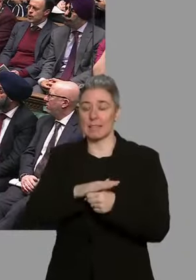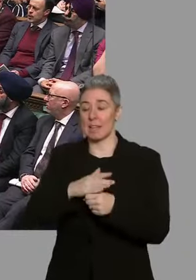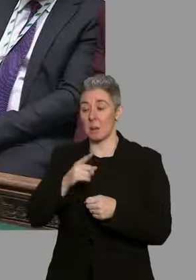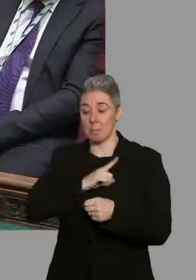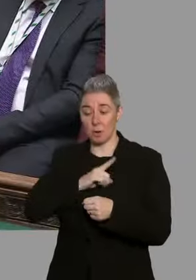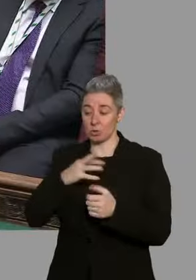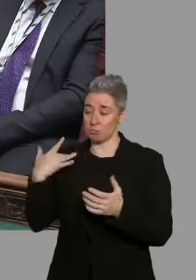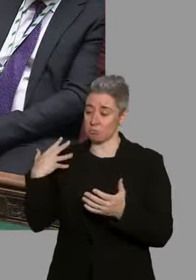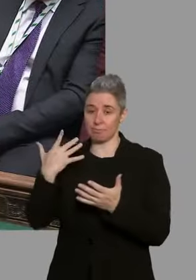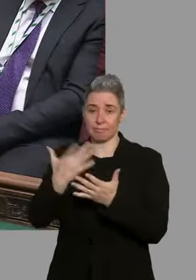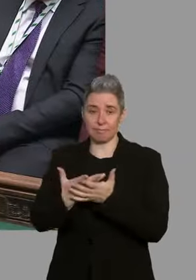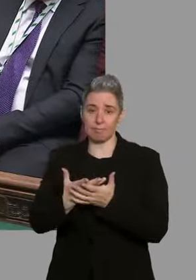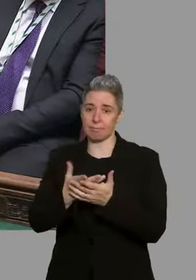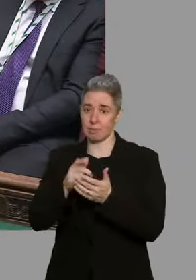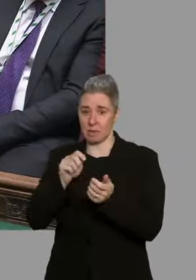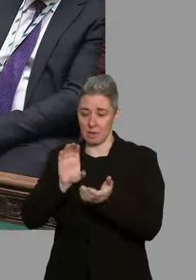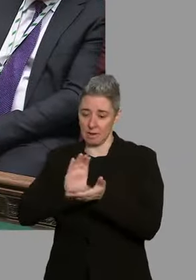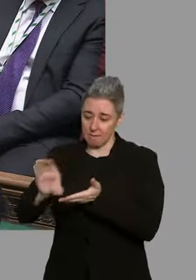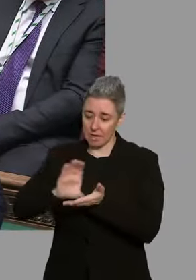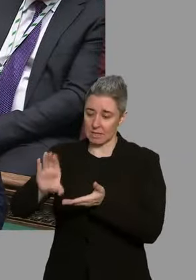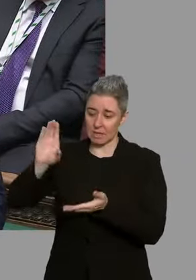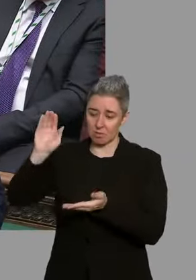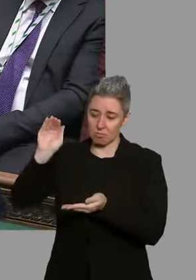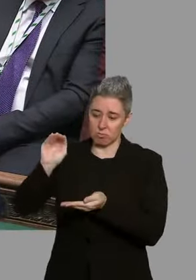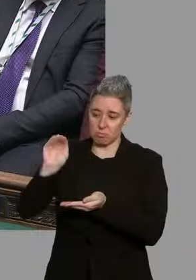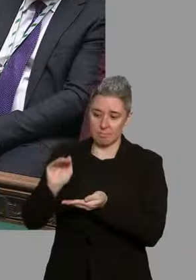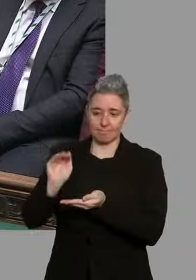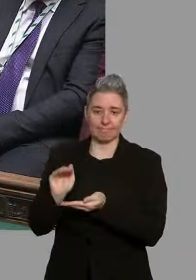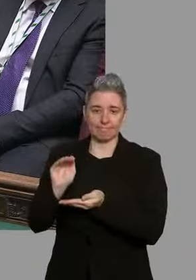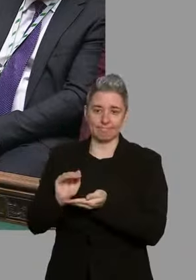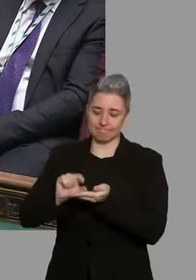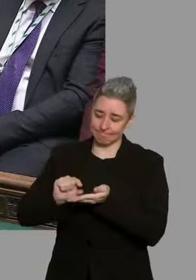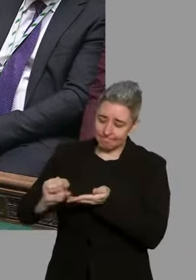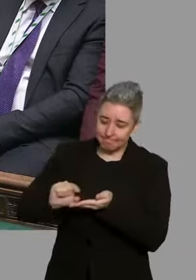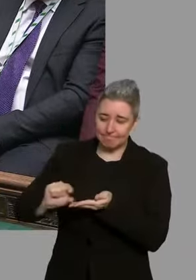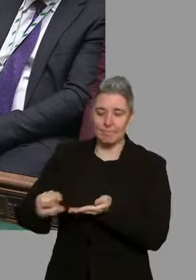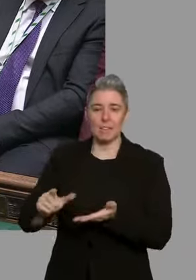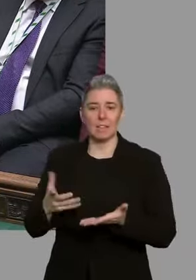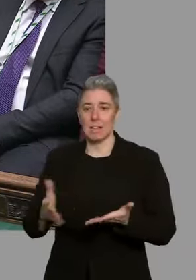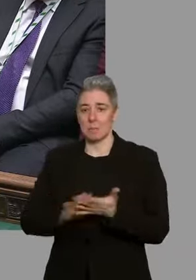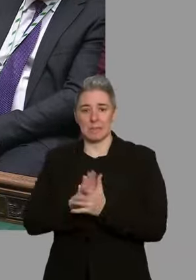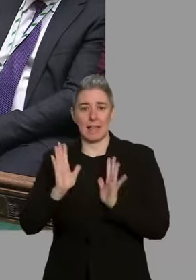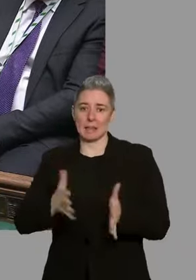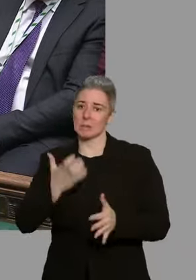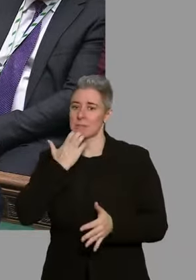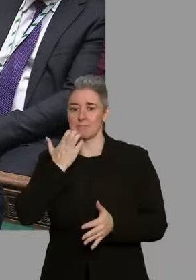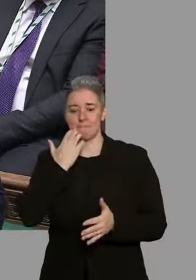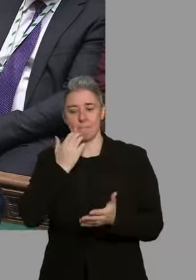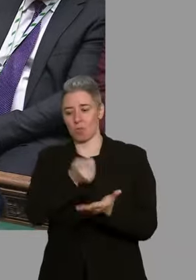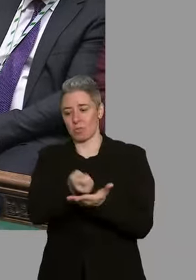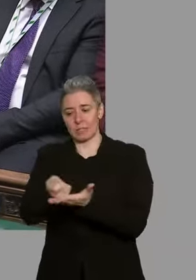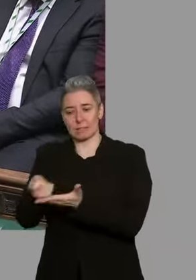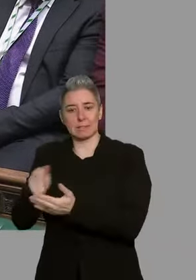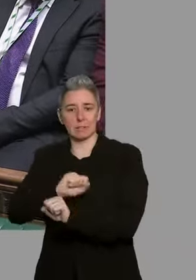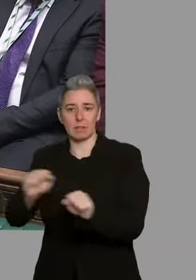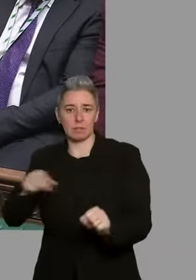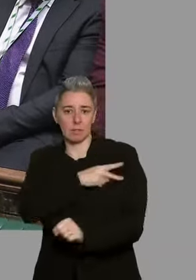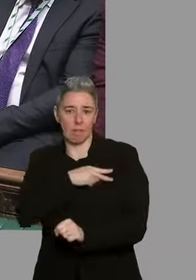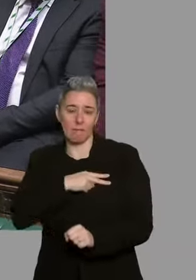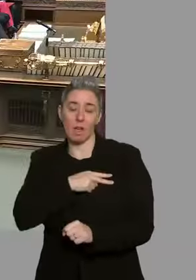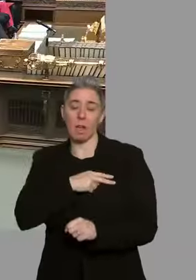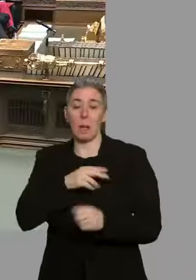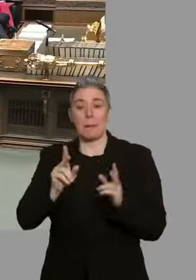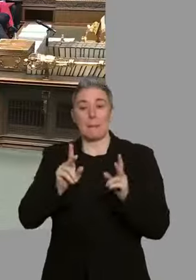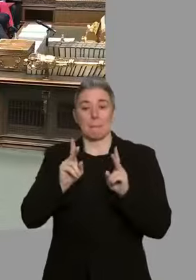and I pay tribute to them for their work. Can the Prime Minister join me in thanking the work of St Catherine's and outline how the Government will look to support palliative care